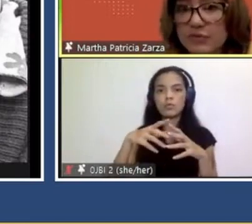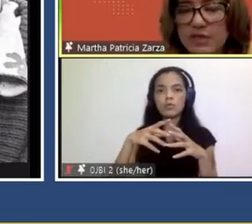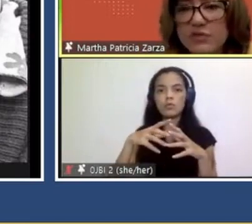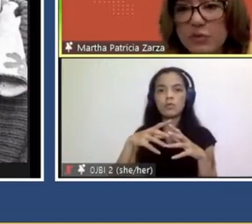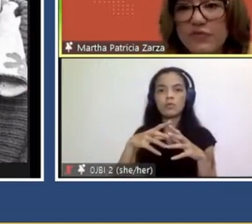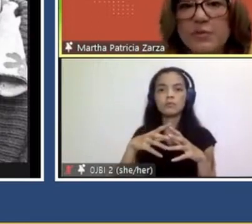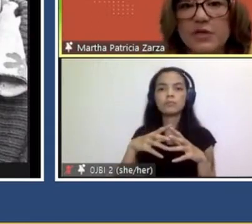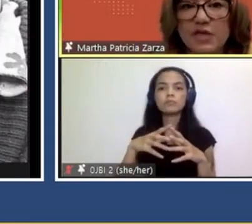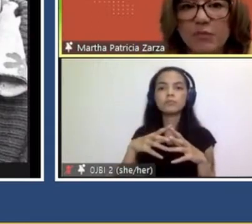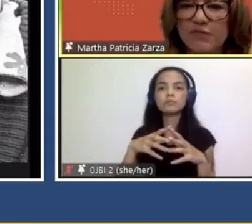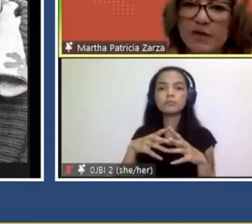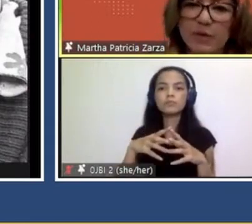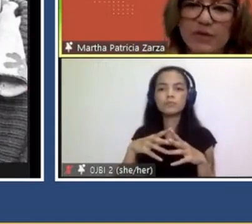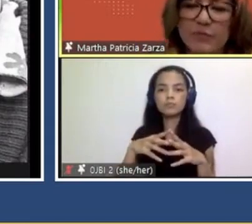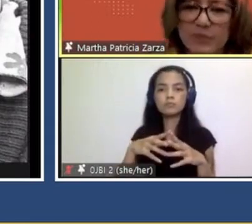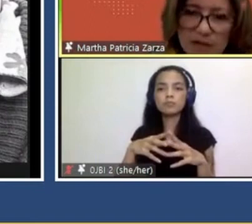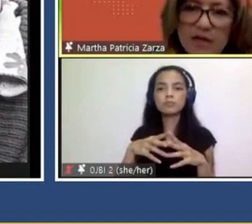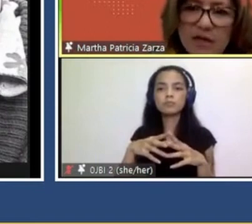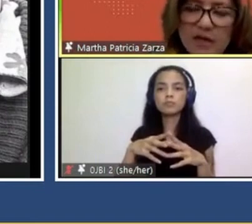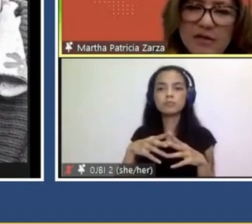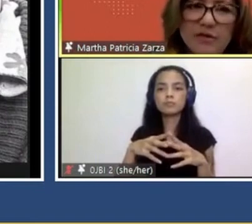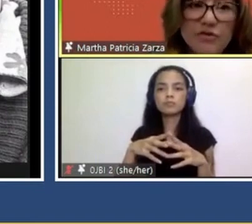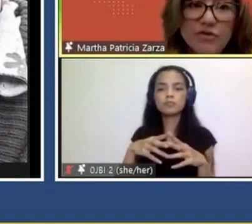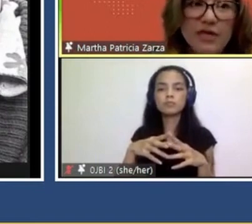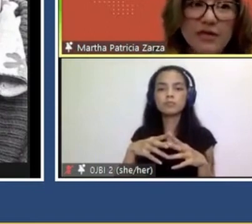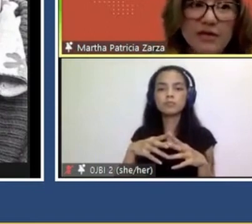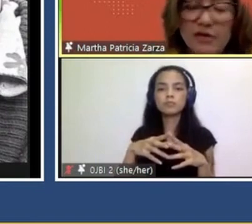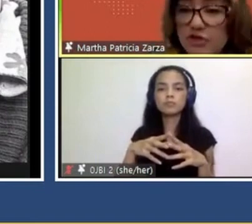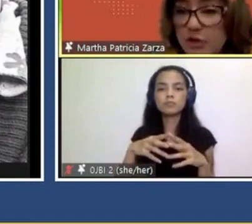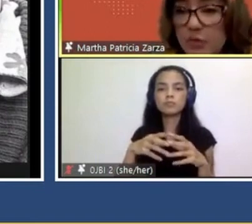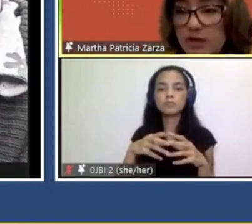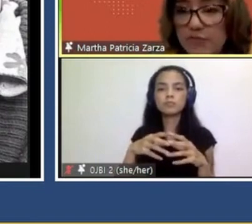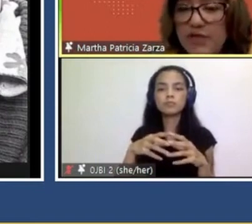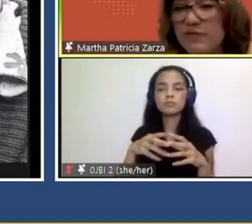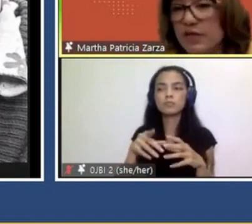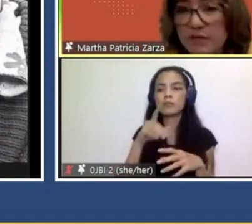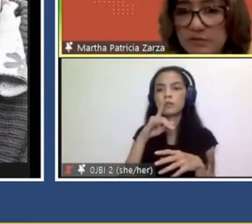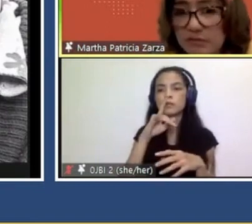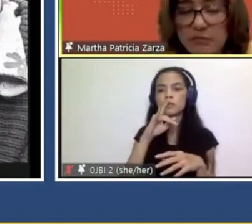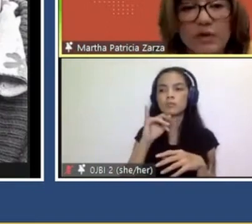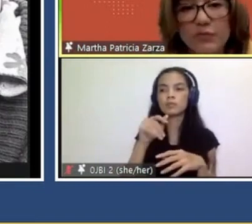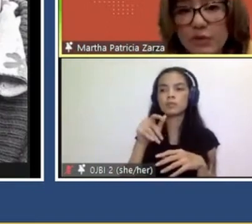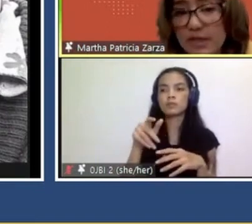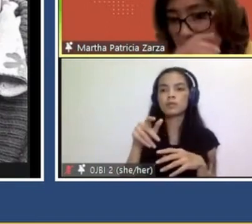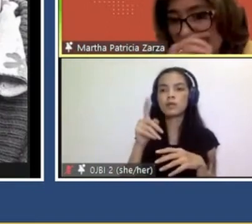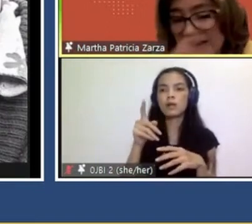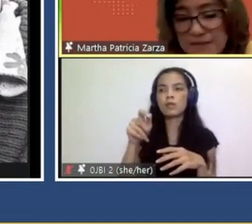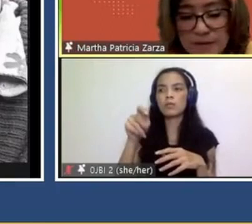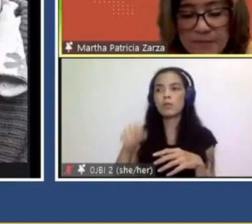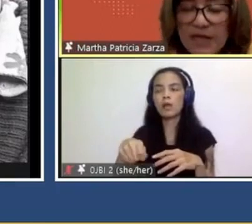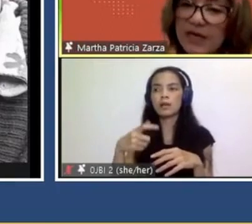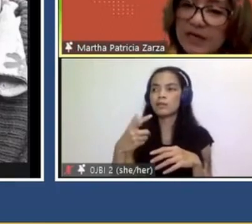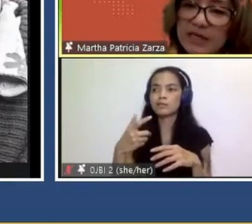didn't use the stoves because they were far away from also their cultural way of living or way of cooking in